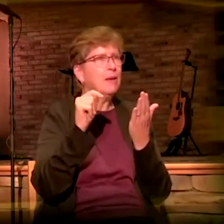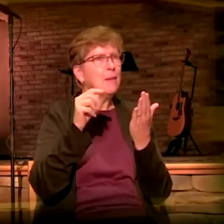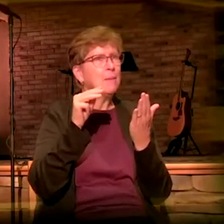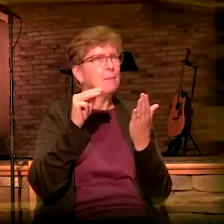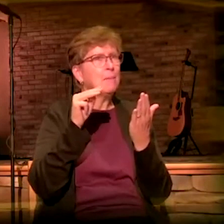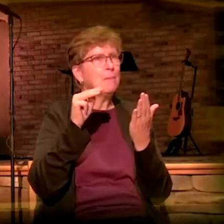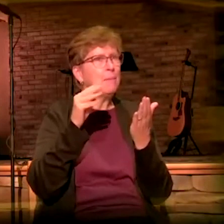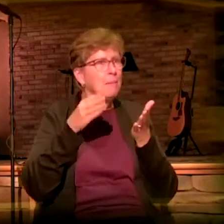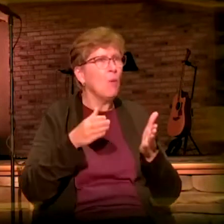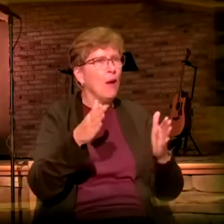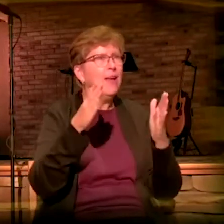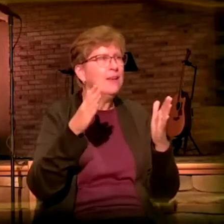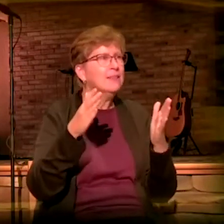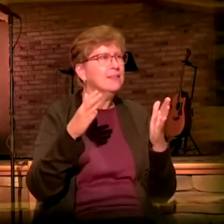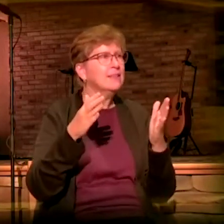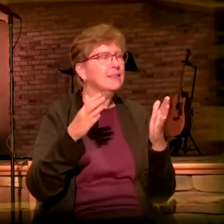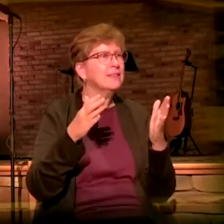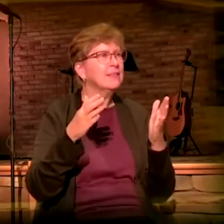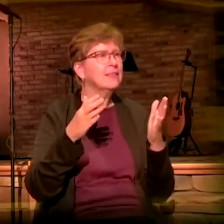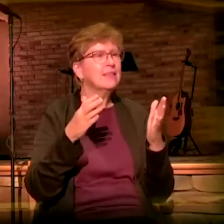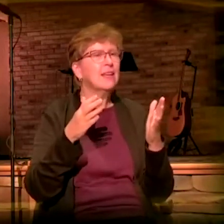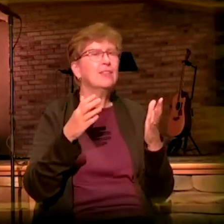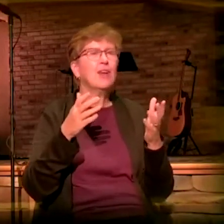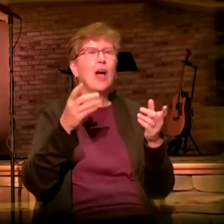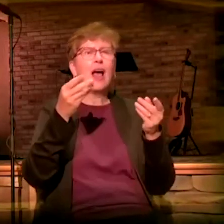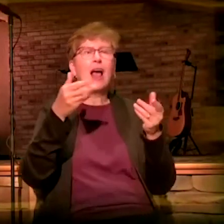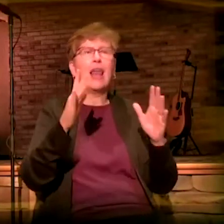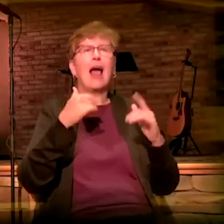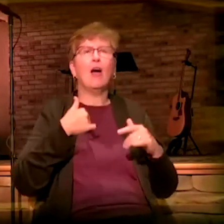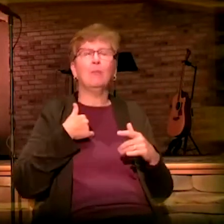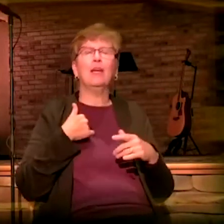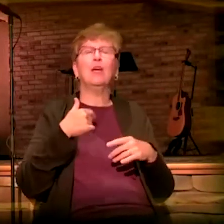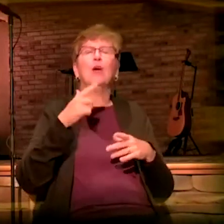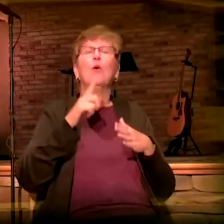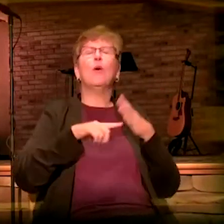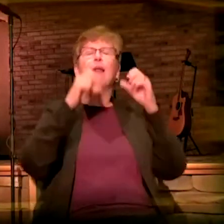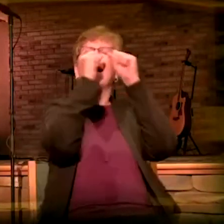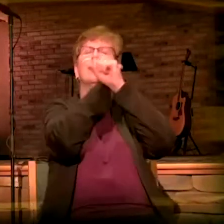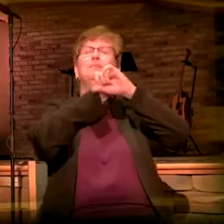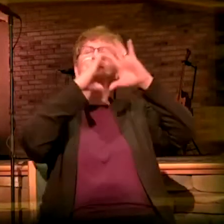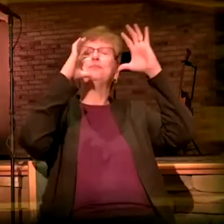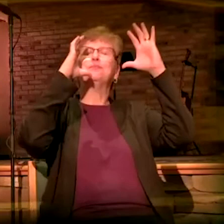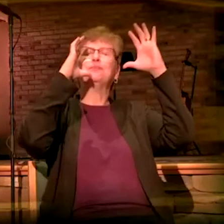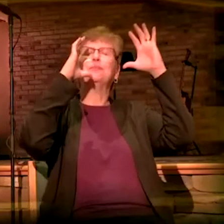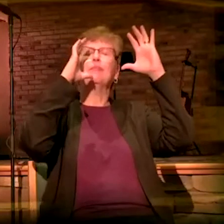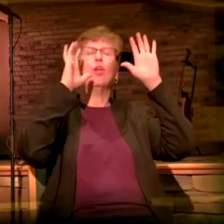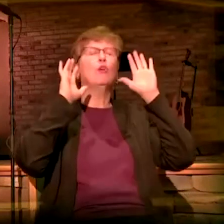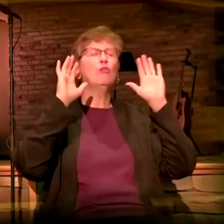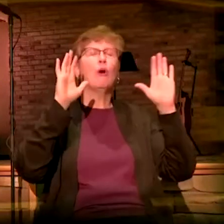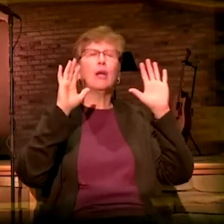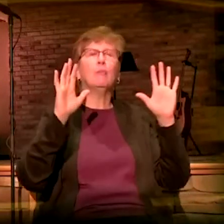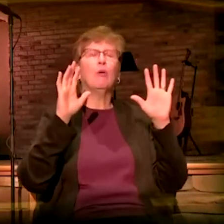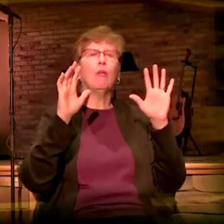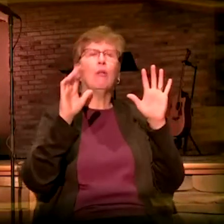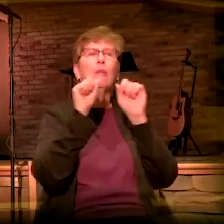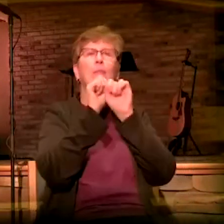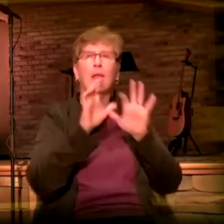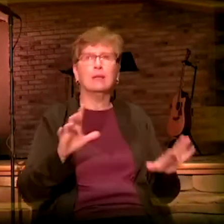allow me, I would love to share with you what I see will be an incredible blessing for this congregation.